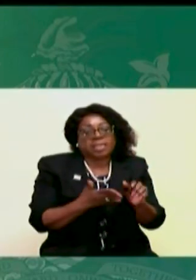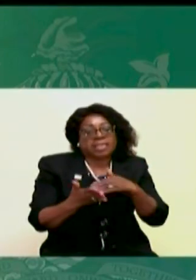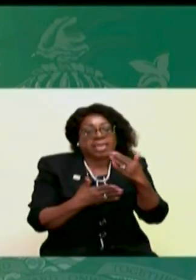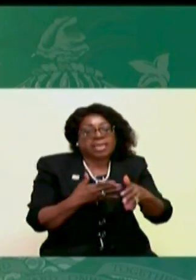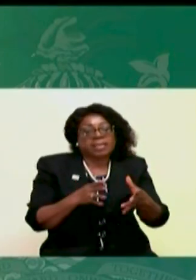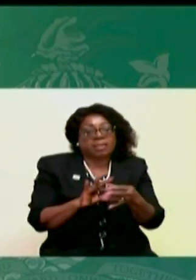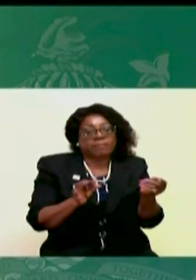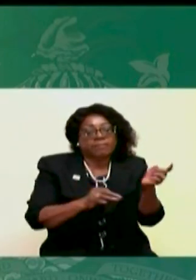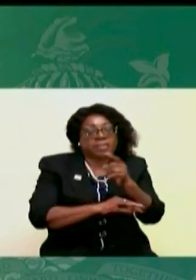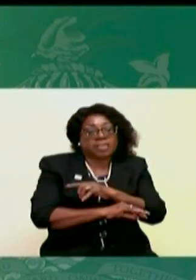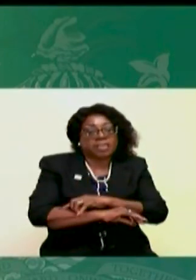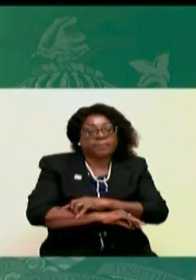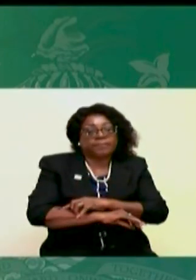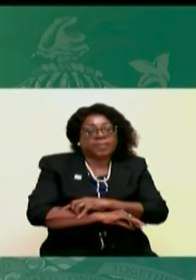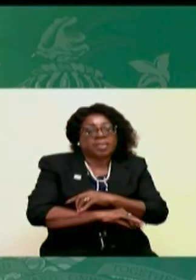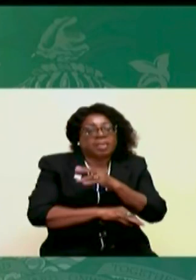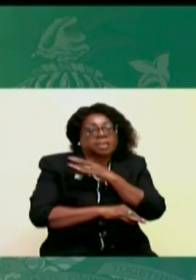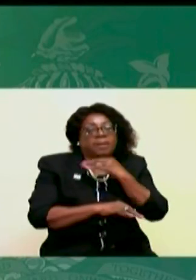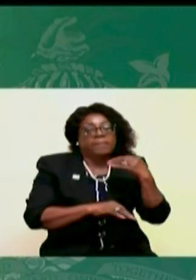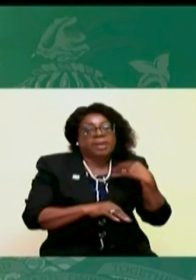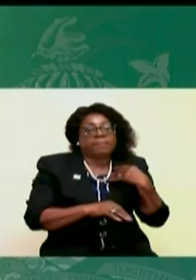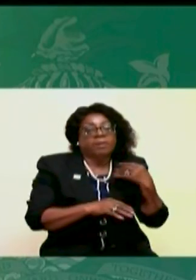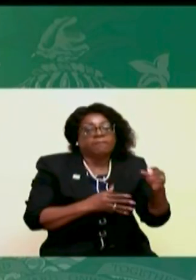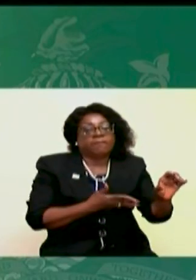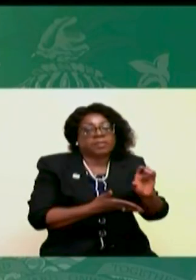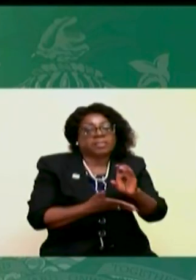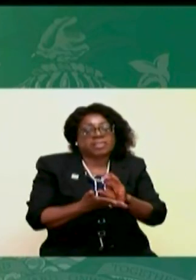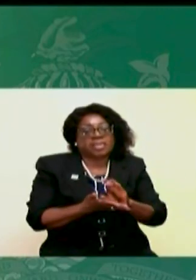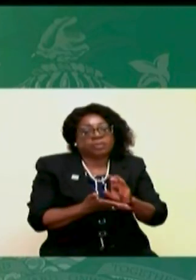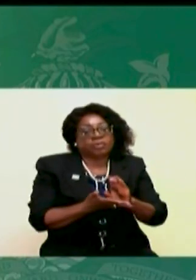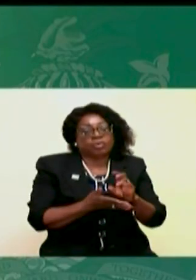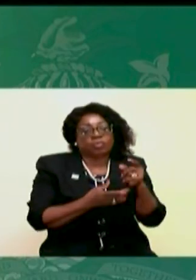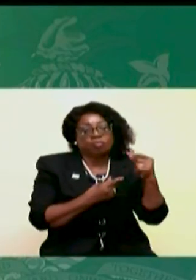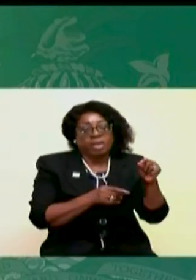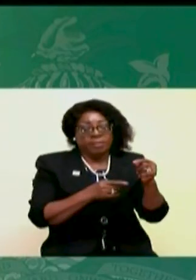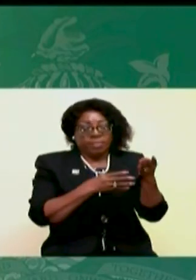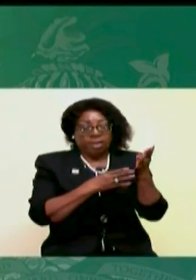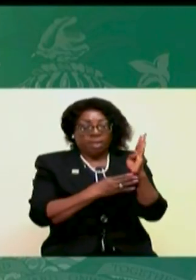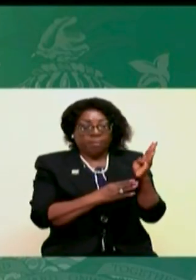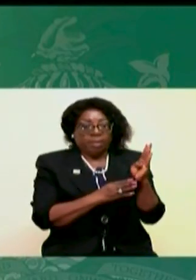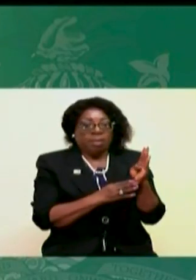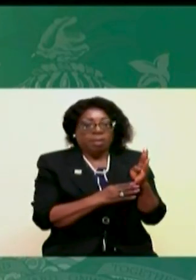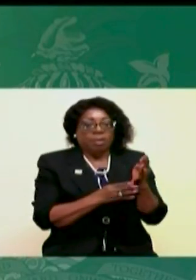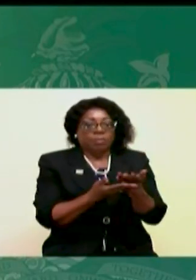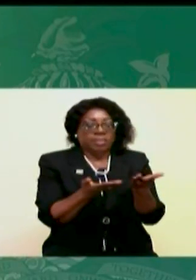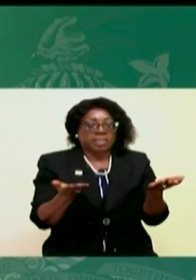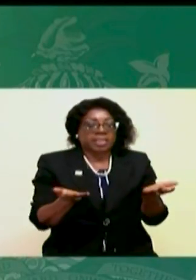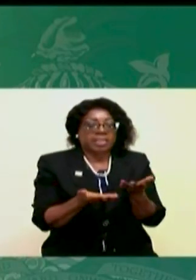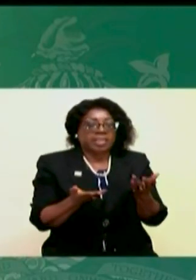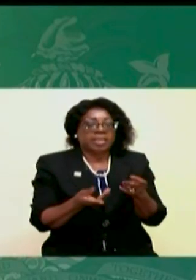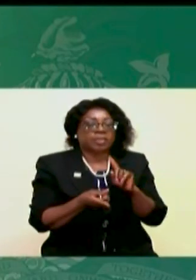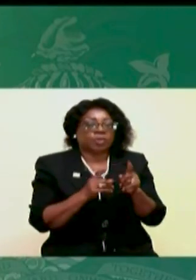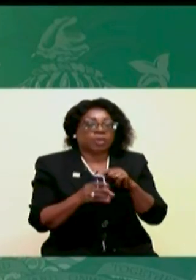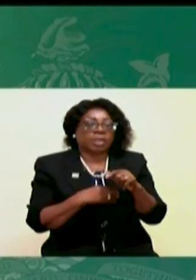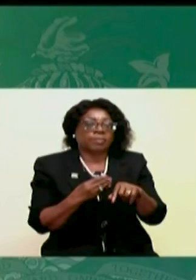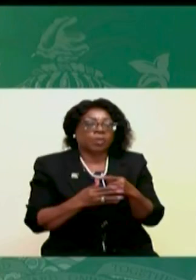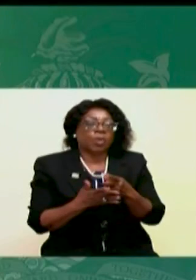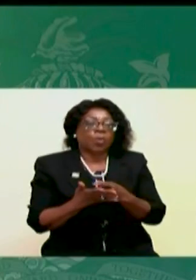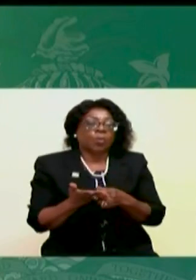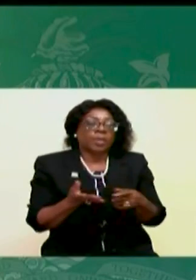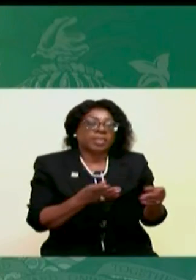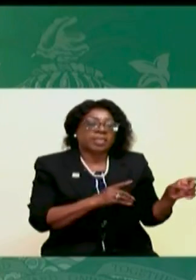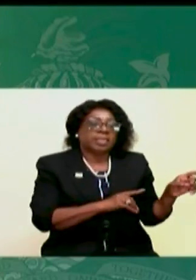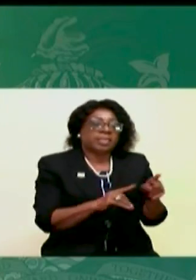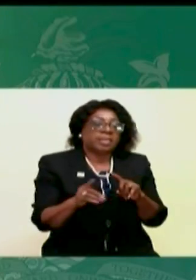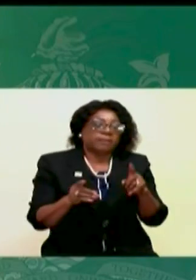Madam Speaker, the member for Central Grand Bahama was in here talking about what he did for sports and talking about